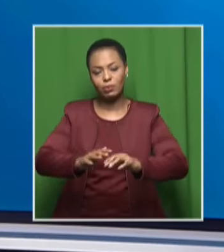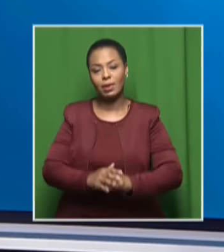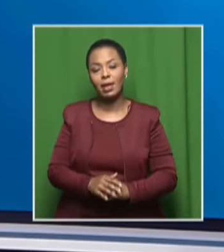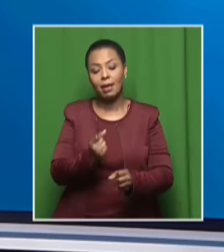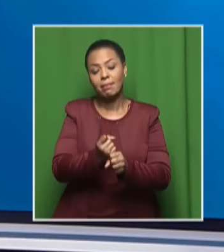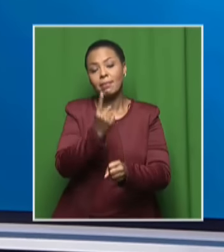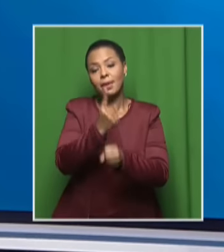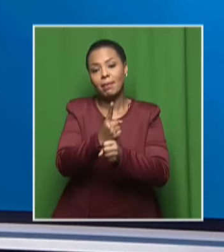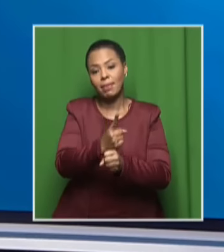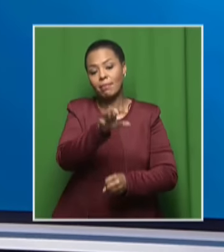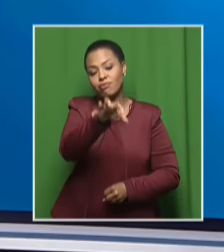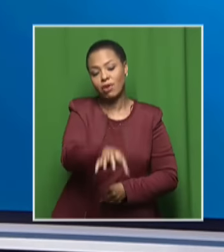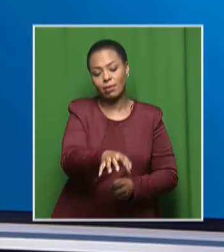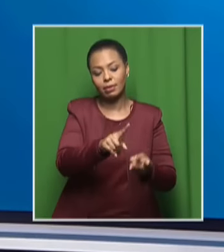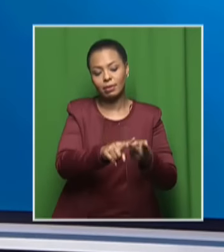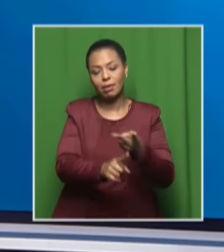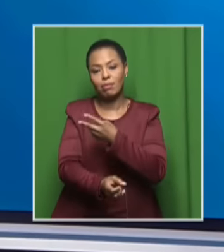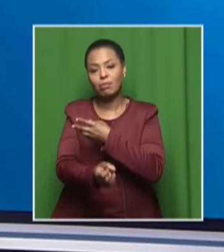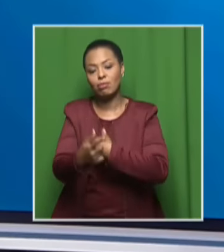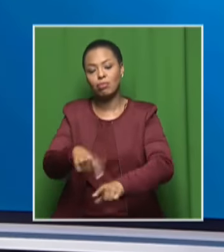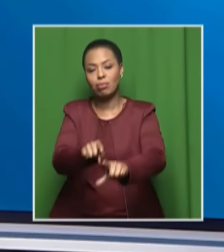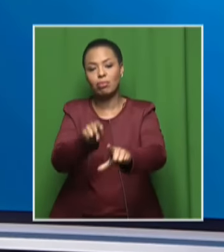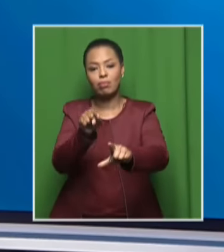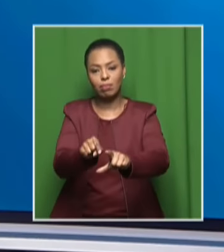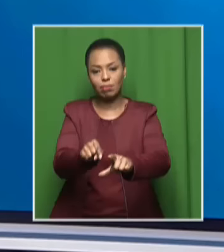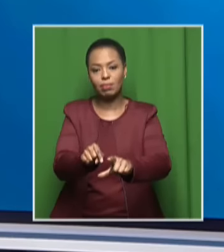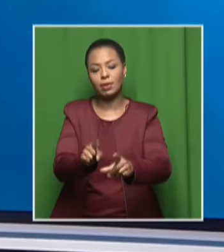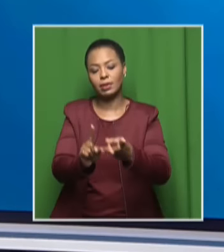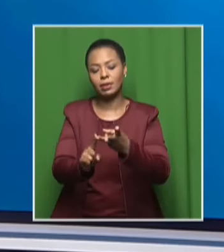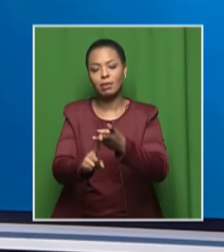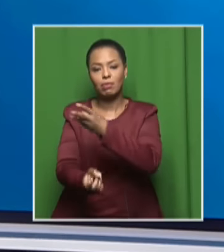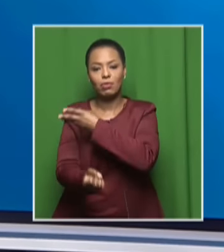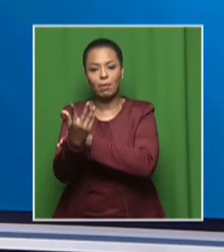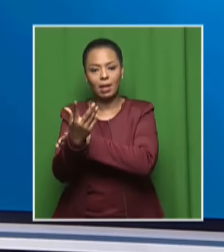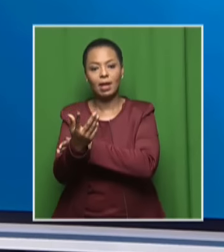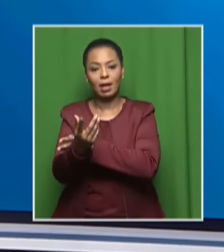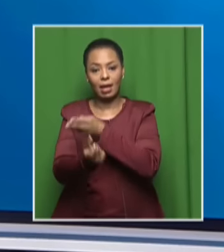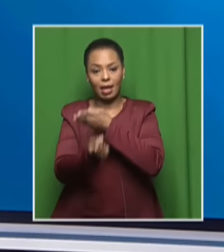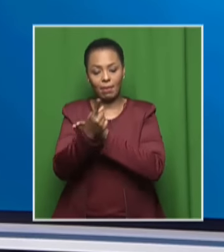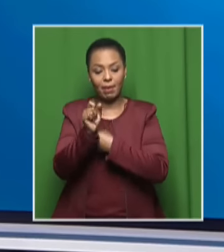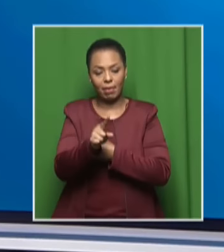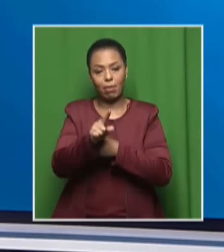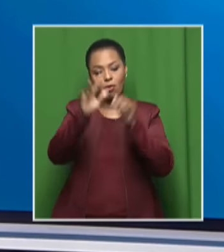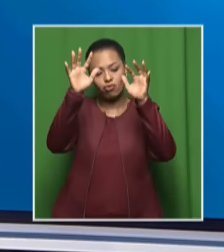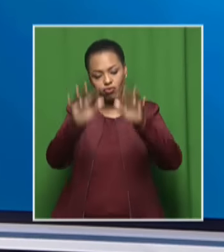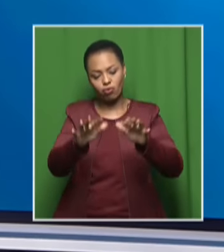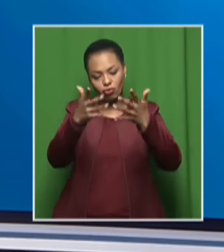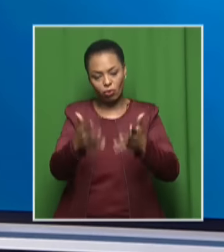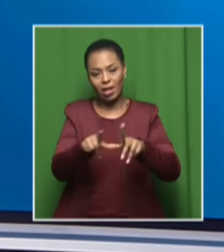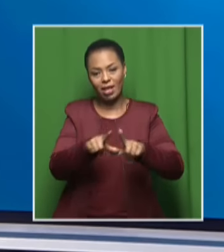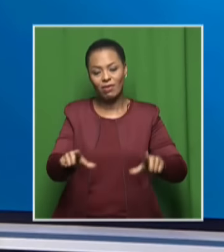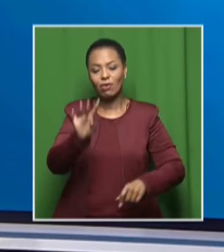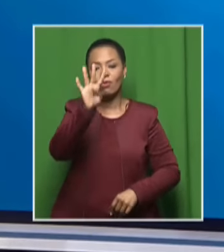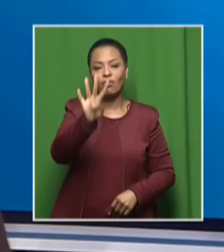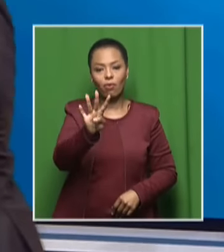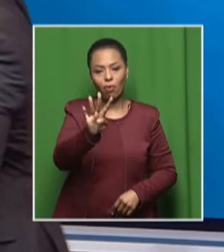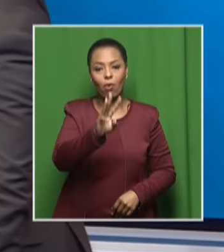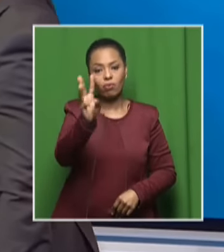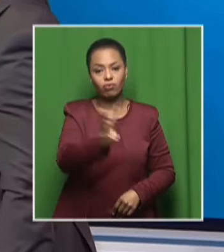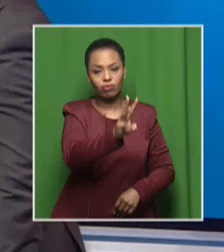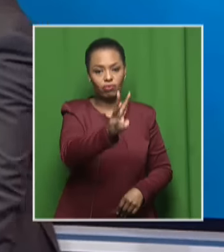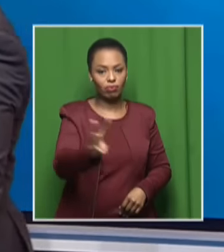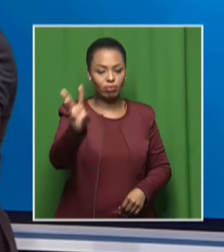Gauteng province, throughout Limpopo, and some areas in the highveld of the Mpumalanga province. And then we also have a level 4 warning for KwaZulu-Natal in the western